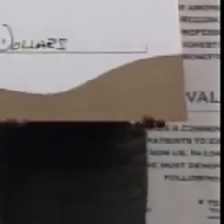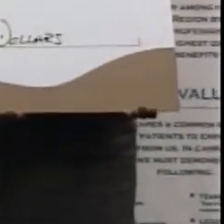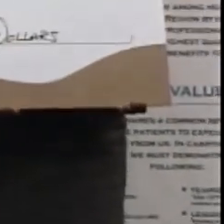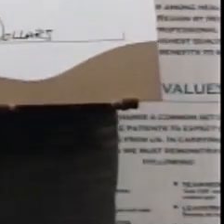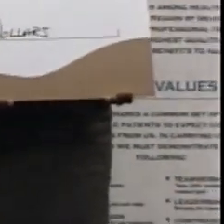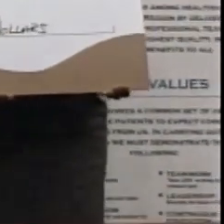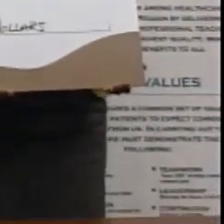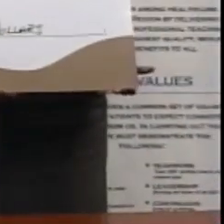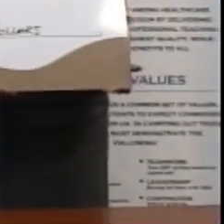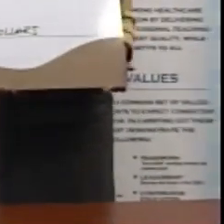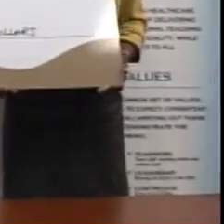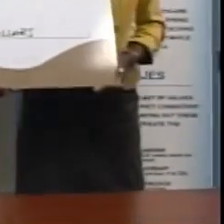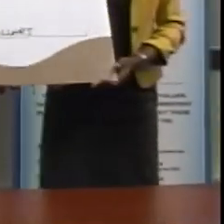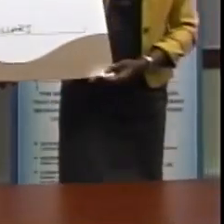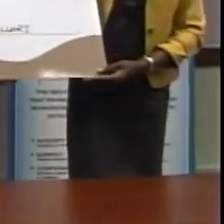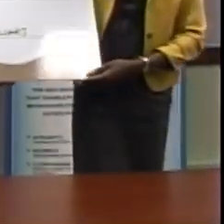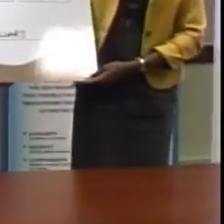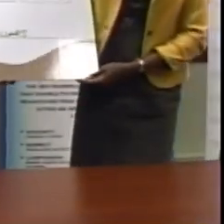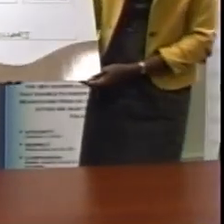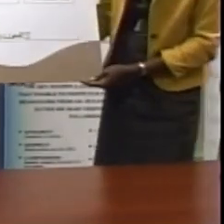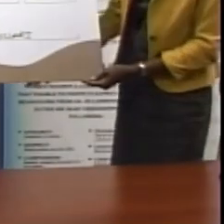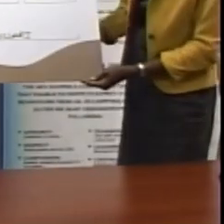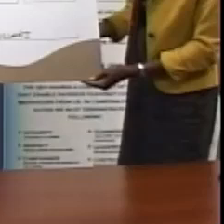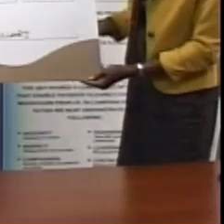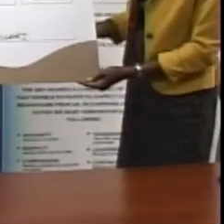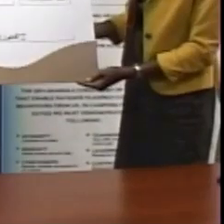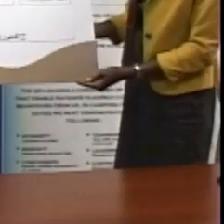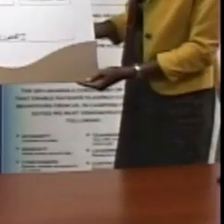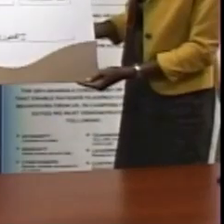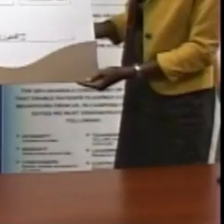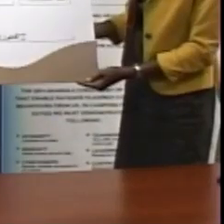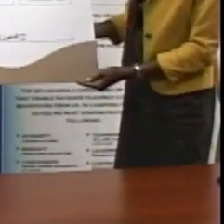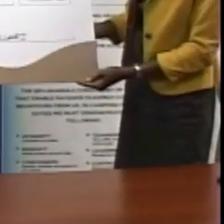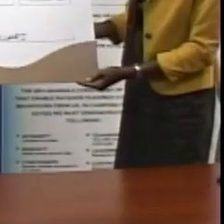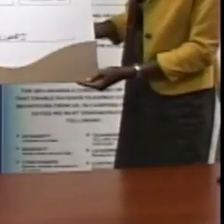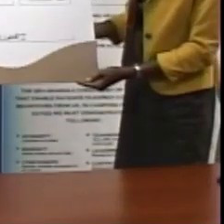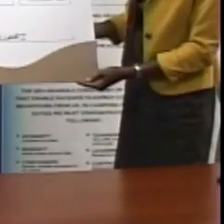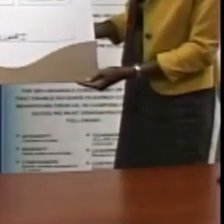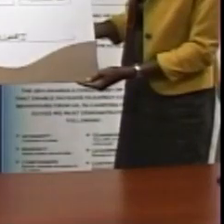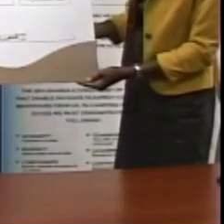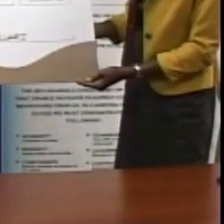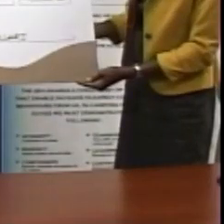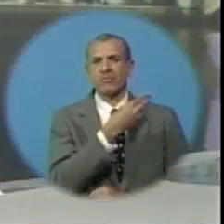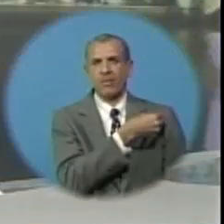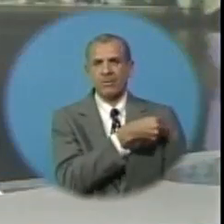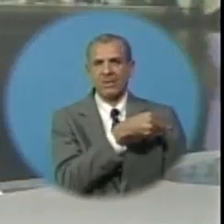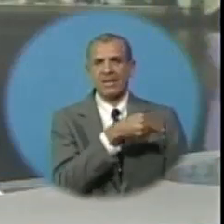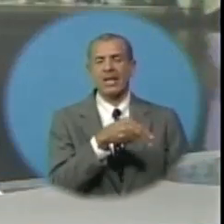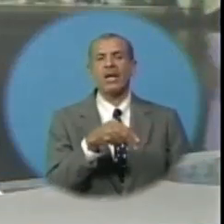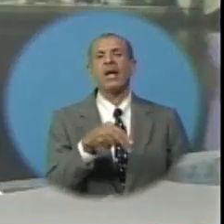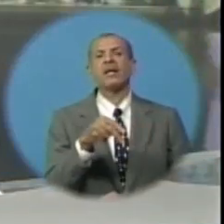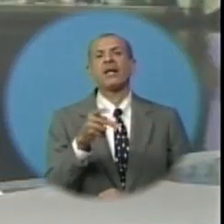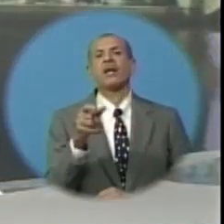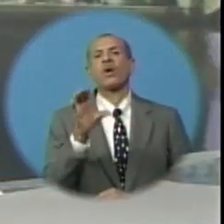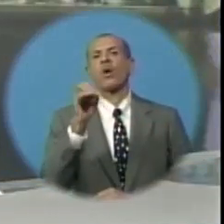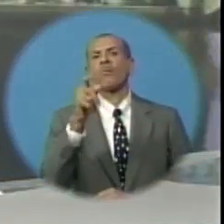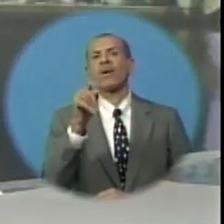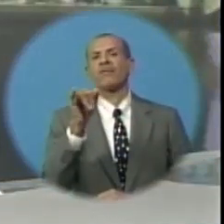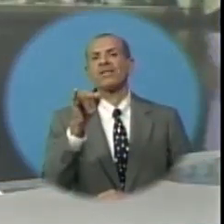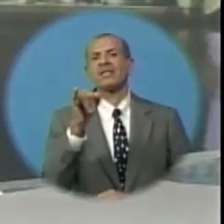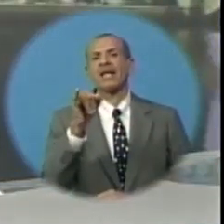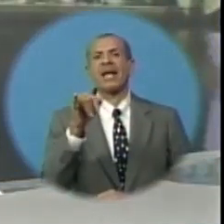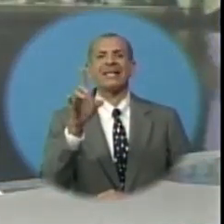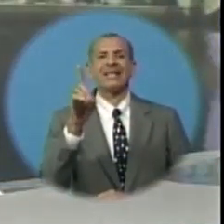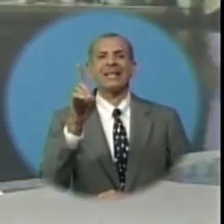was speaking during a donation of $10,000 by Banks Holdings Limited to the QEH. Corporate Affairs Manager at